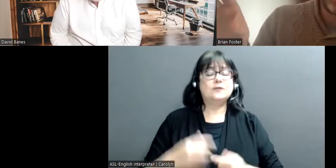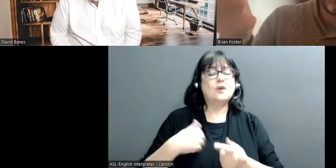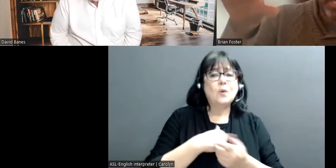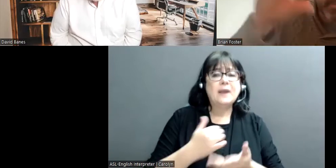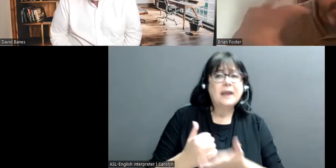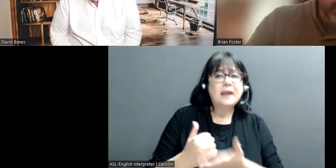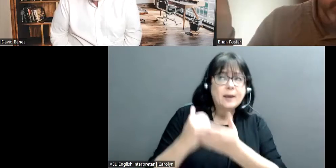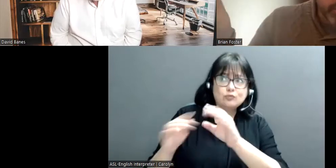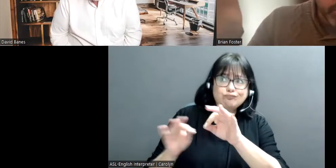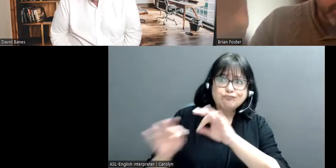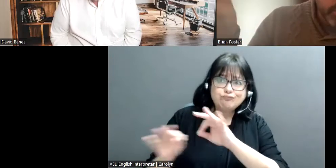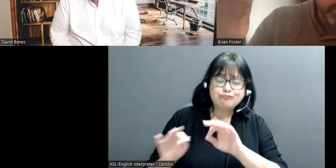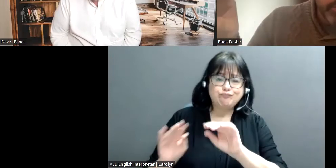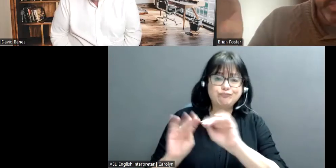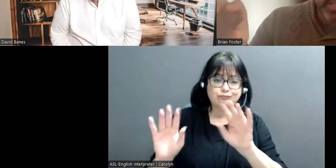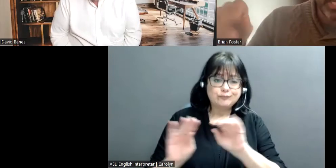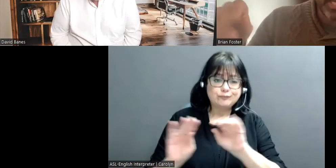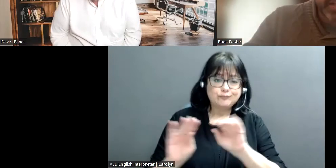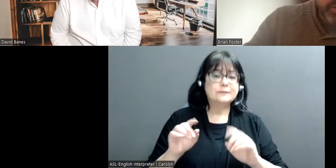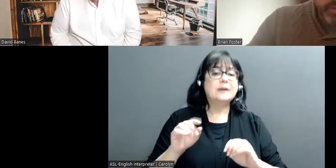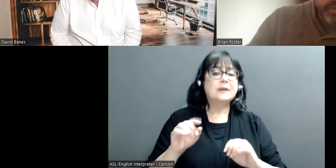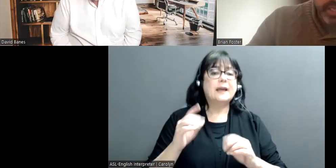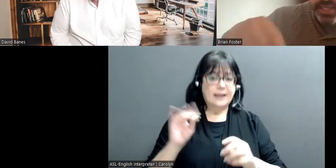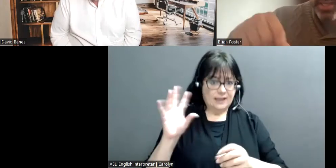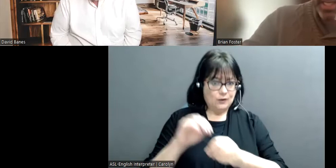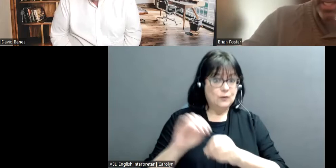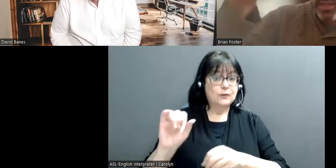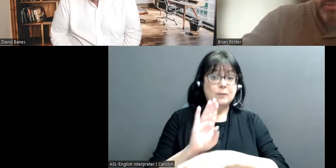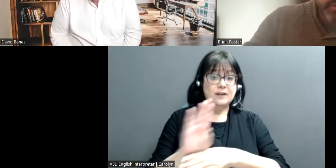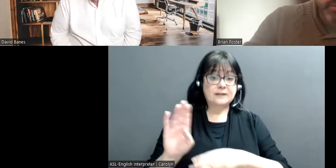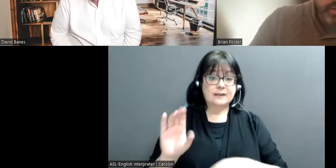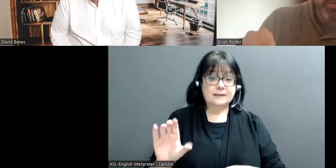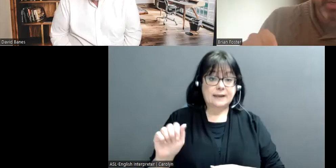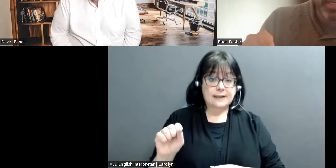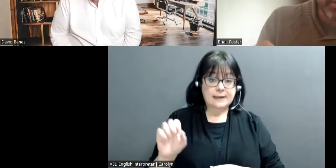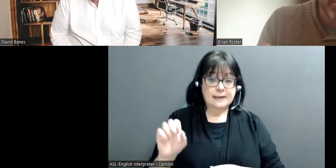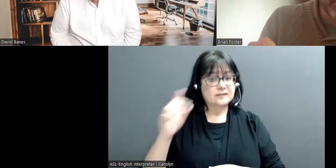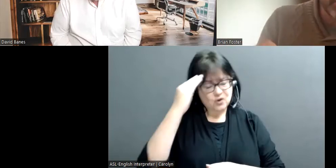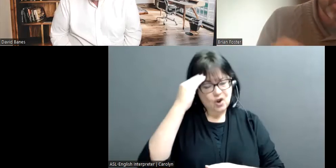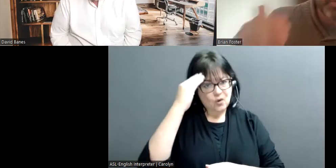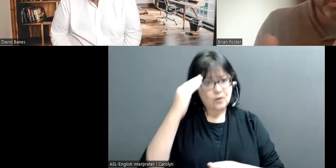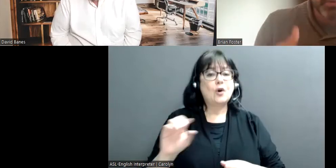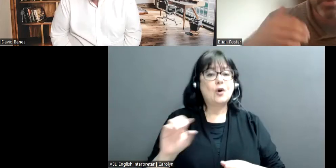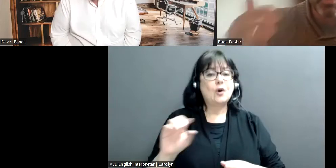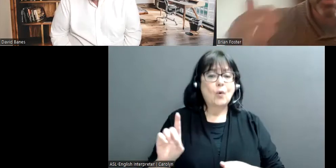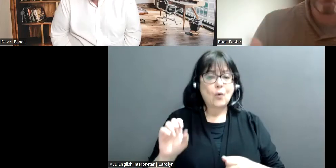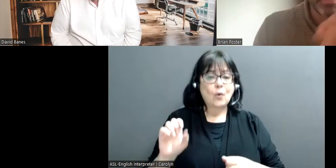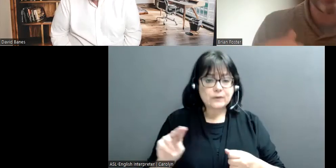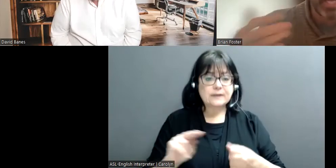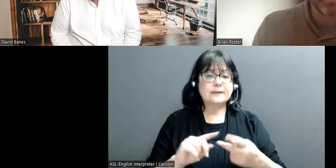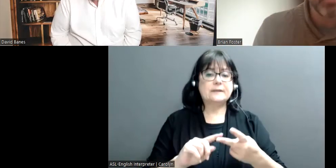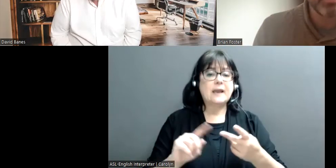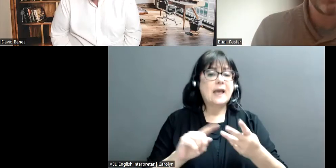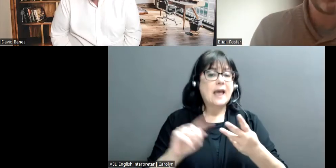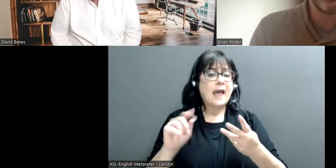that and make it a part of their business case. And I know ODEN and other organizations do this as well. We build a real sort of business